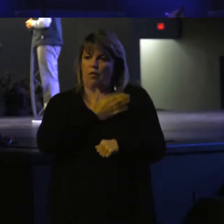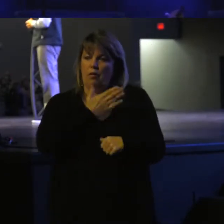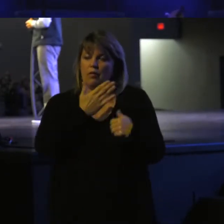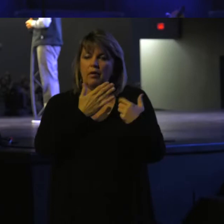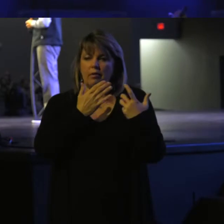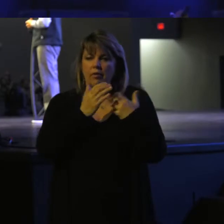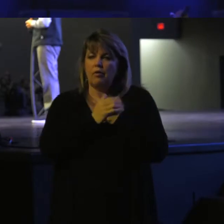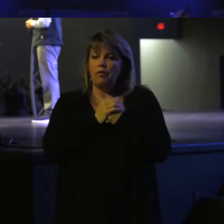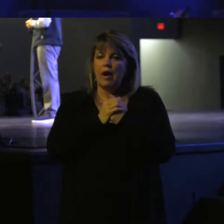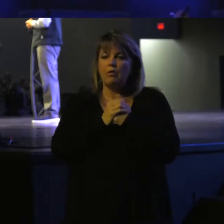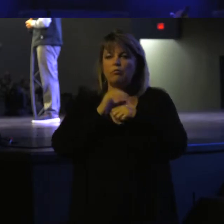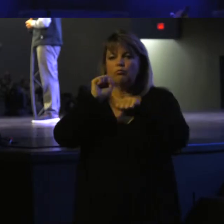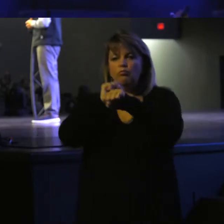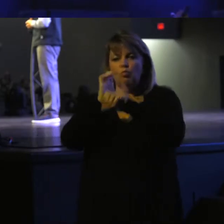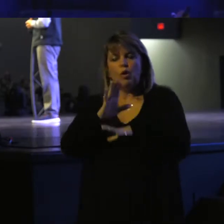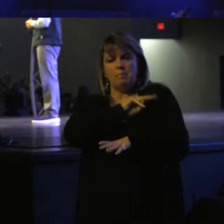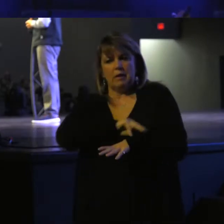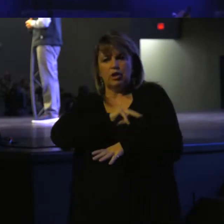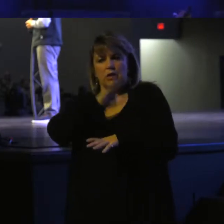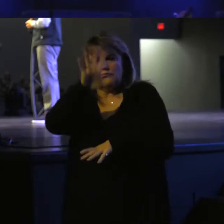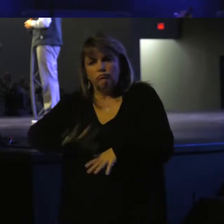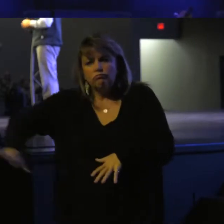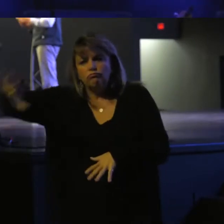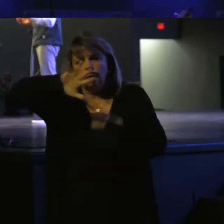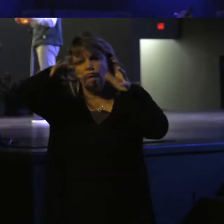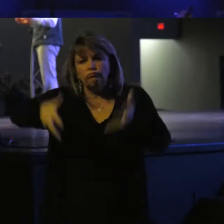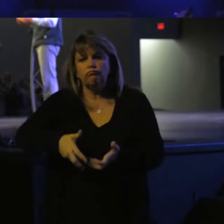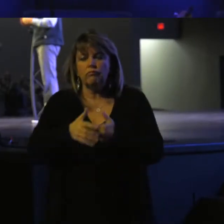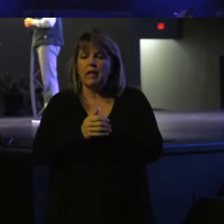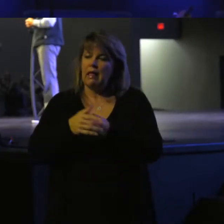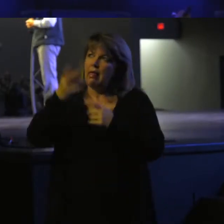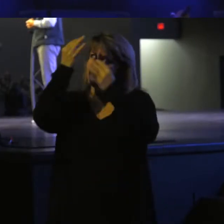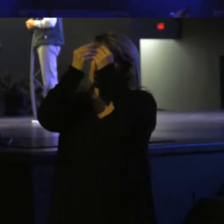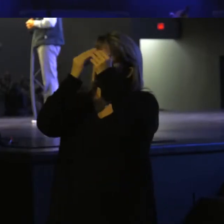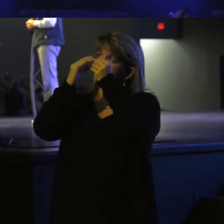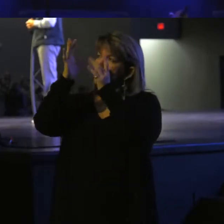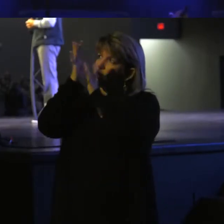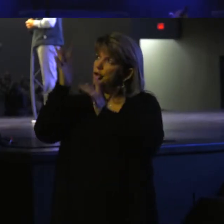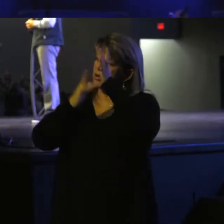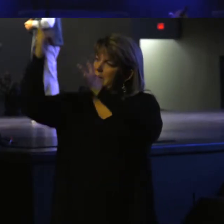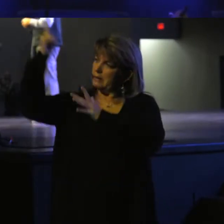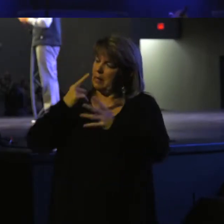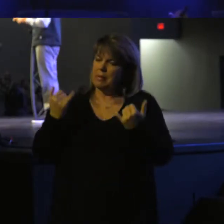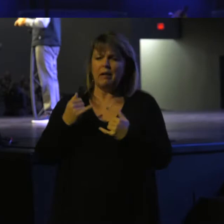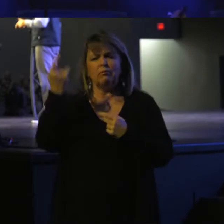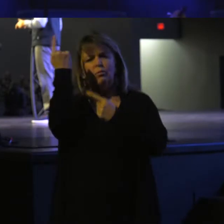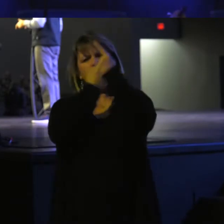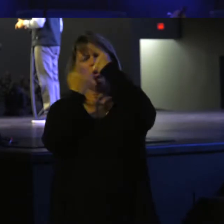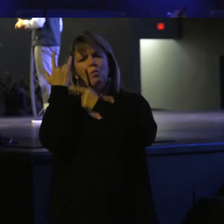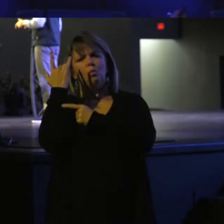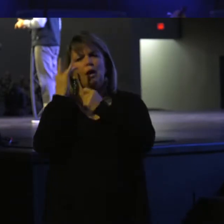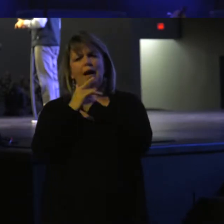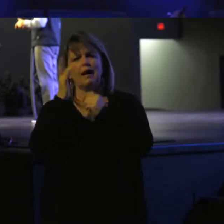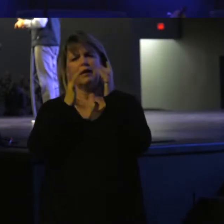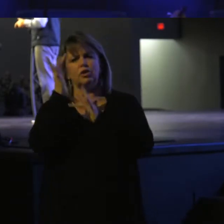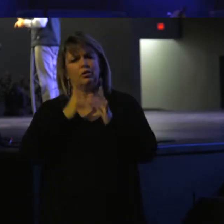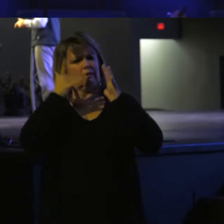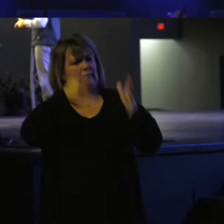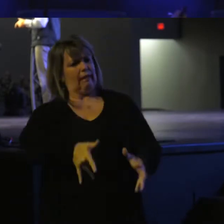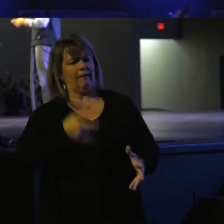overseas workers. And yet, thinking about his coming today, I'm wondering why he has left us